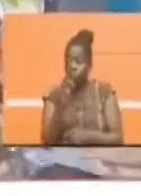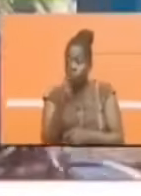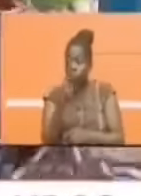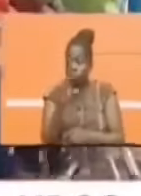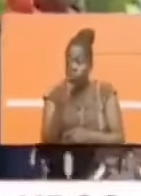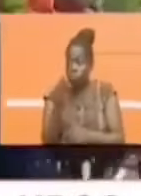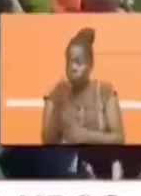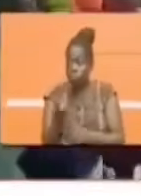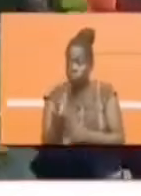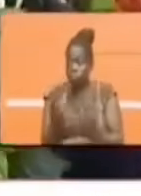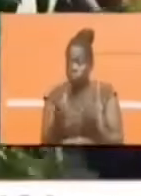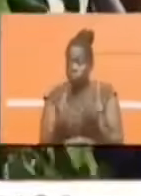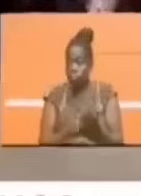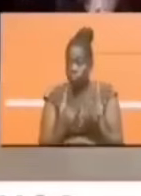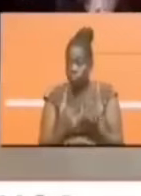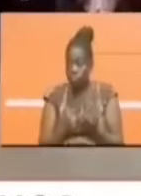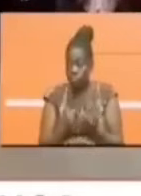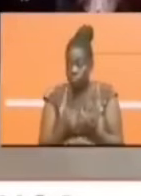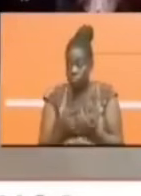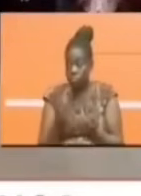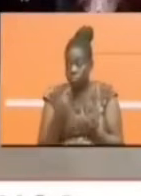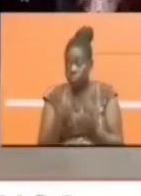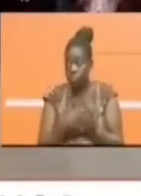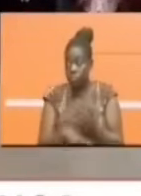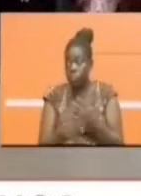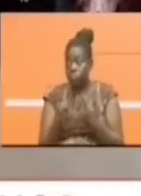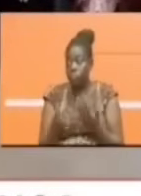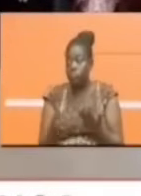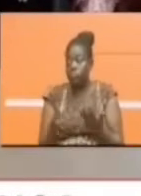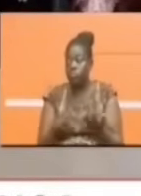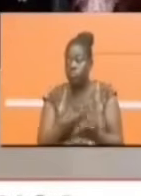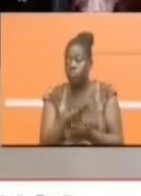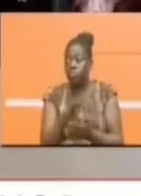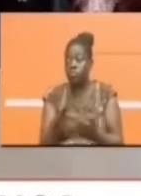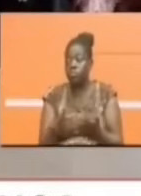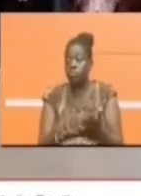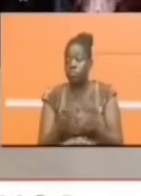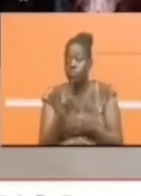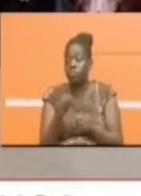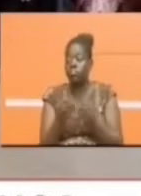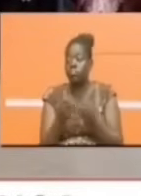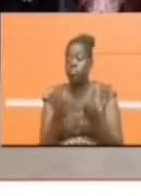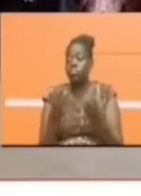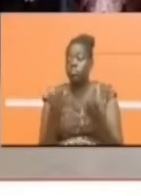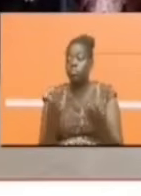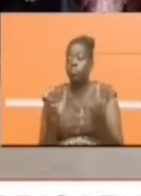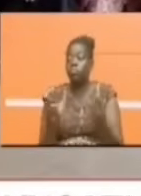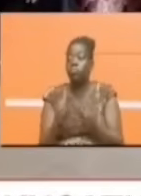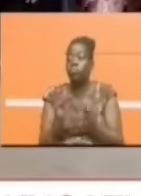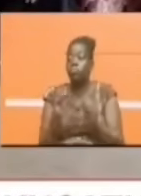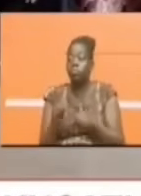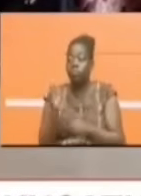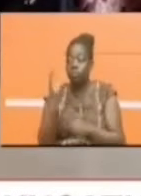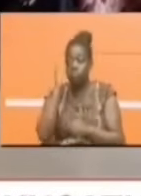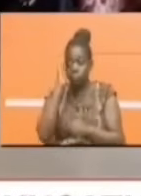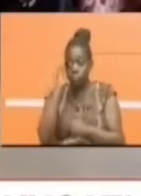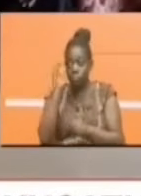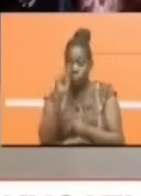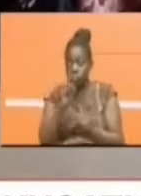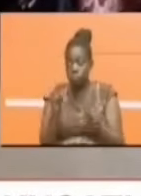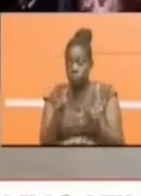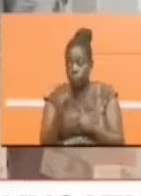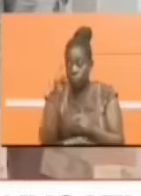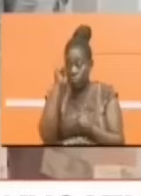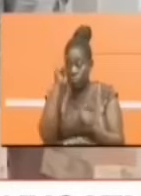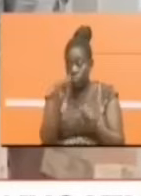mafabi bamubaze adegeza ndi buzibuzibwa yebinyi bisana kubanga bagalo kumanya abantu